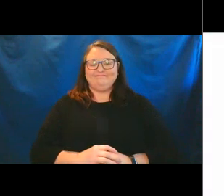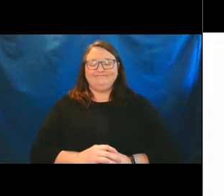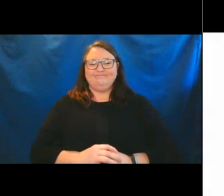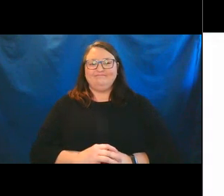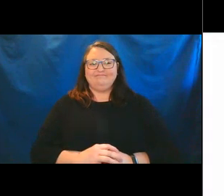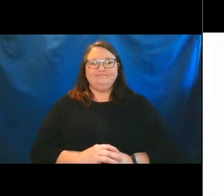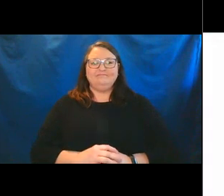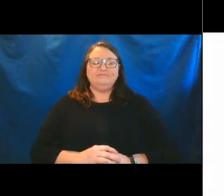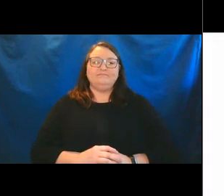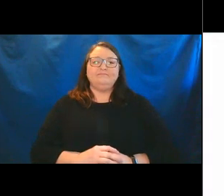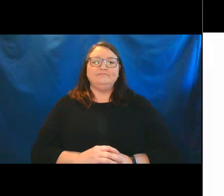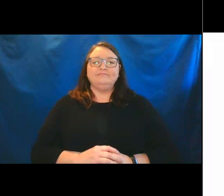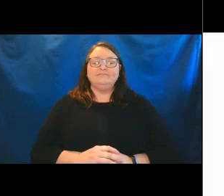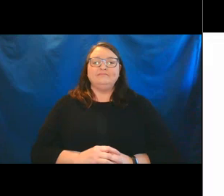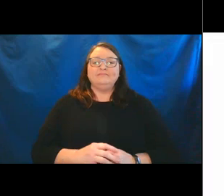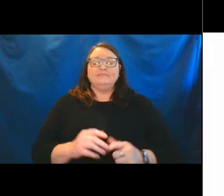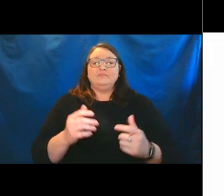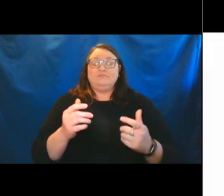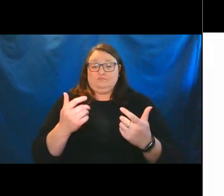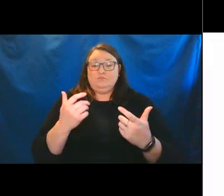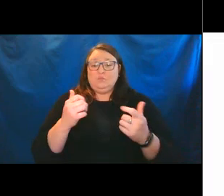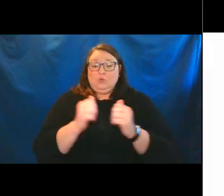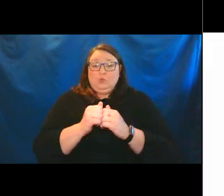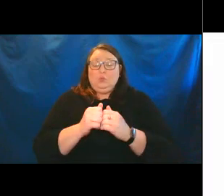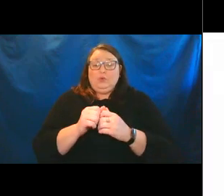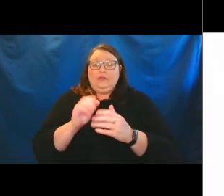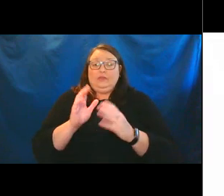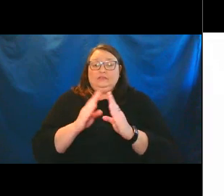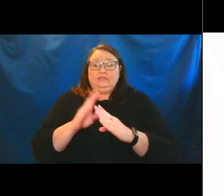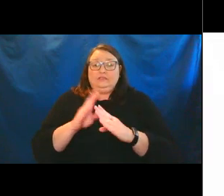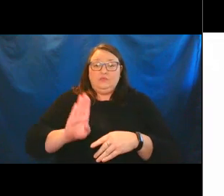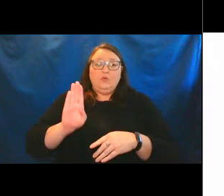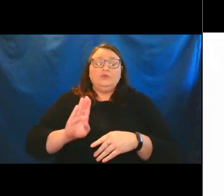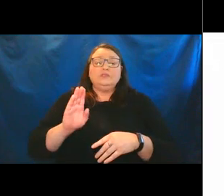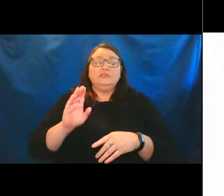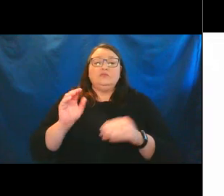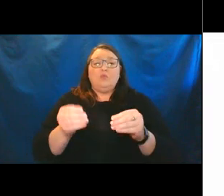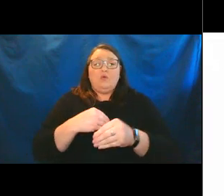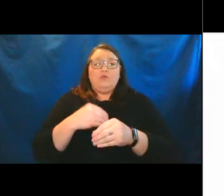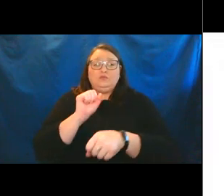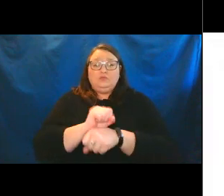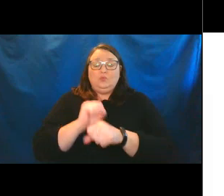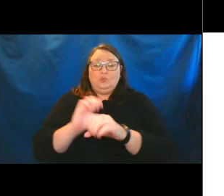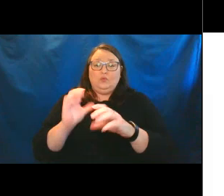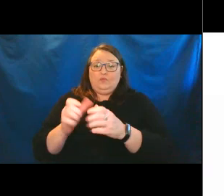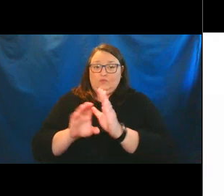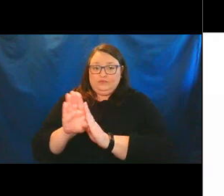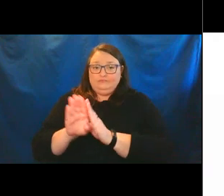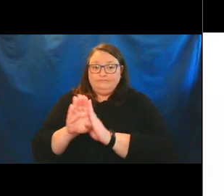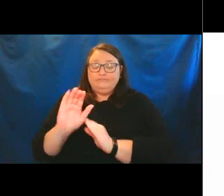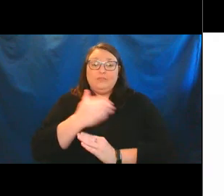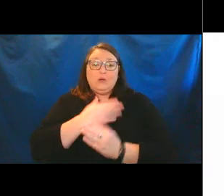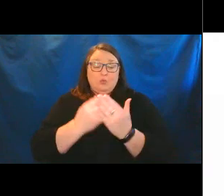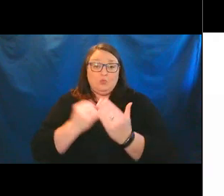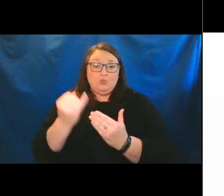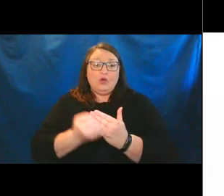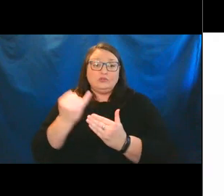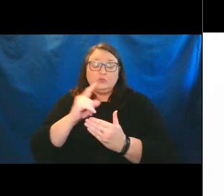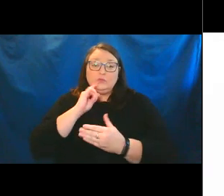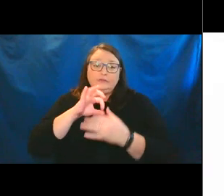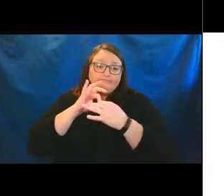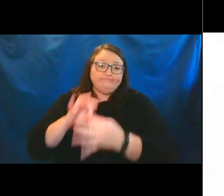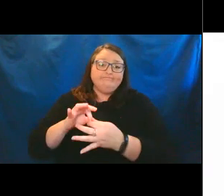So we are with the City of Boston Office of Workforce Development, and the project that we have is really rooted in the